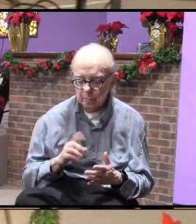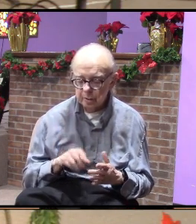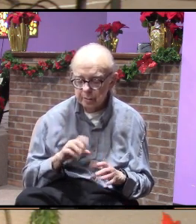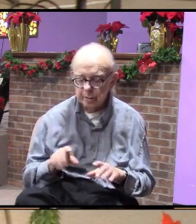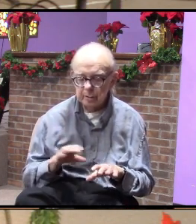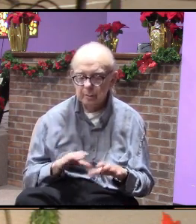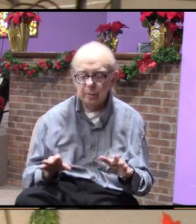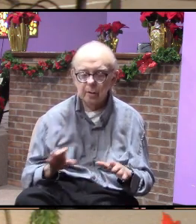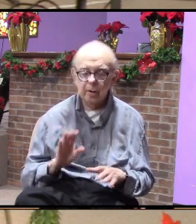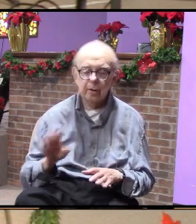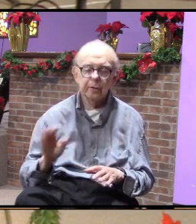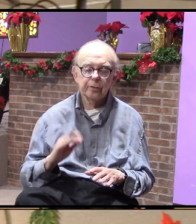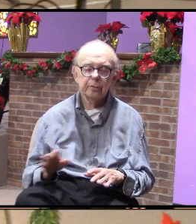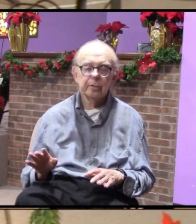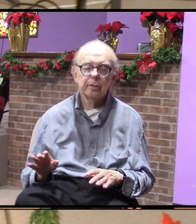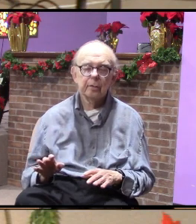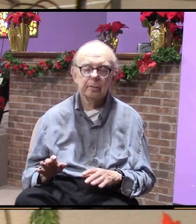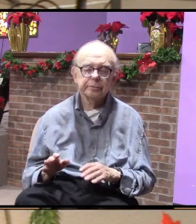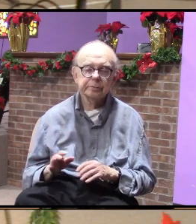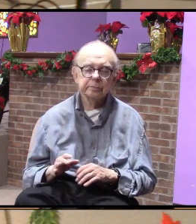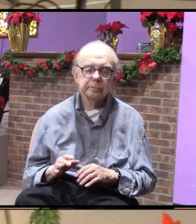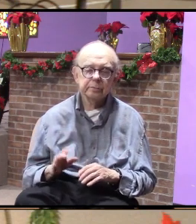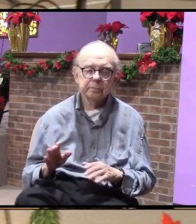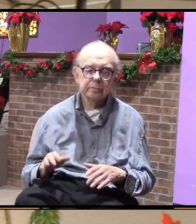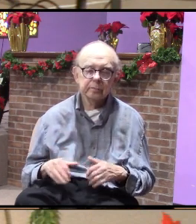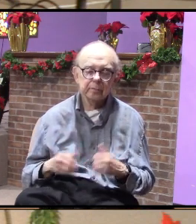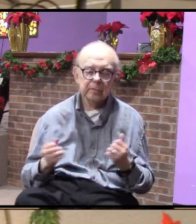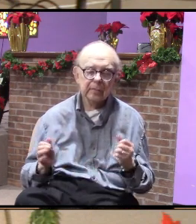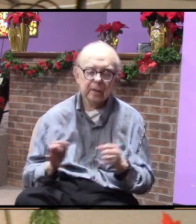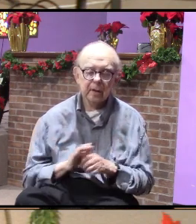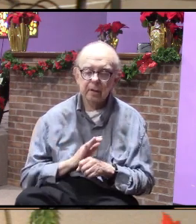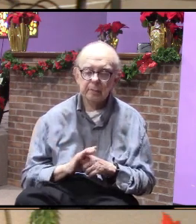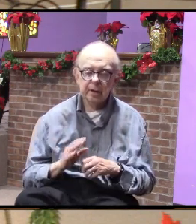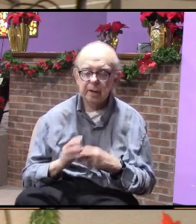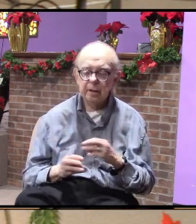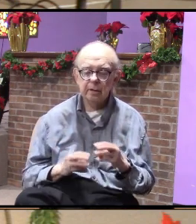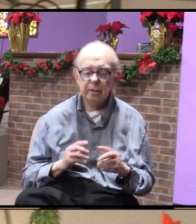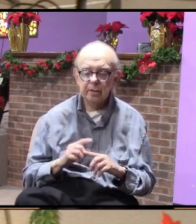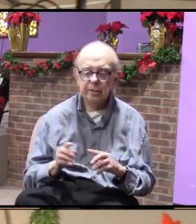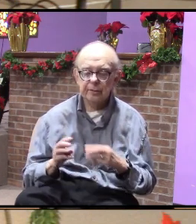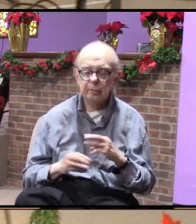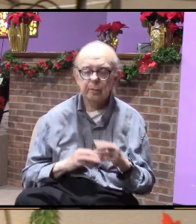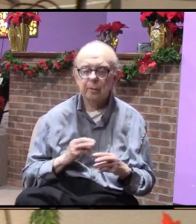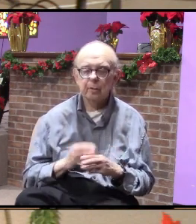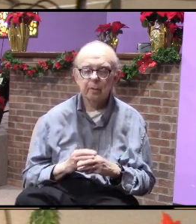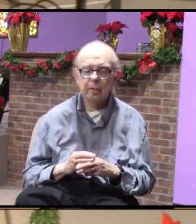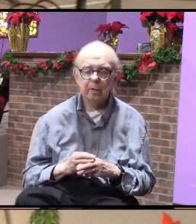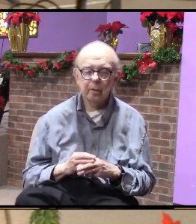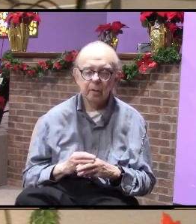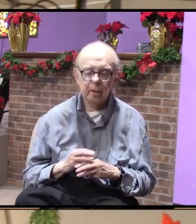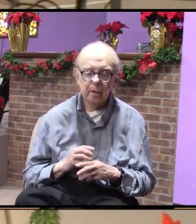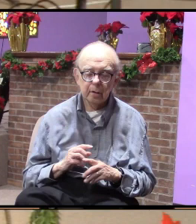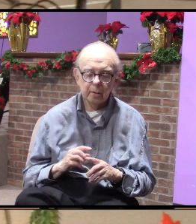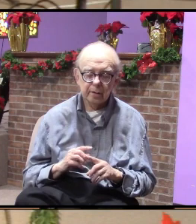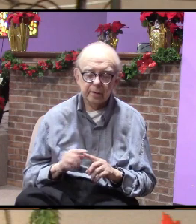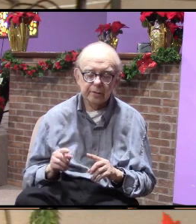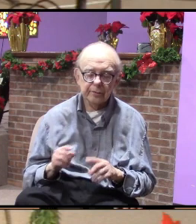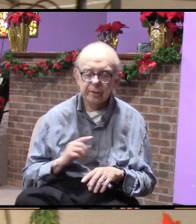Because her children are living in a totally different world and a totally different